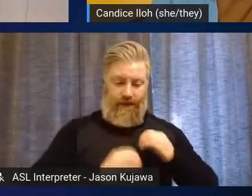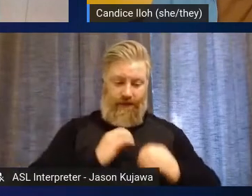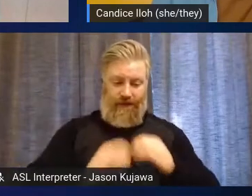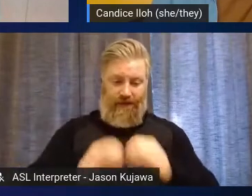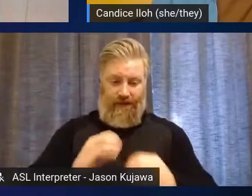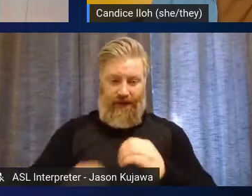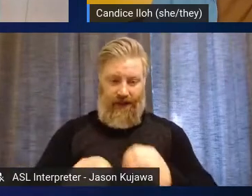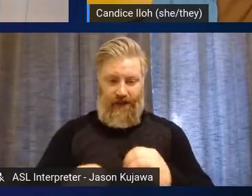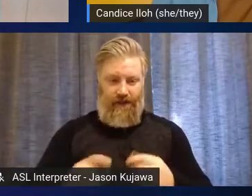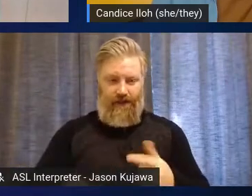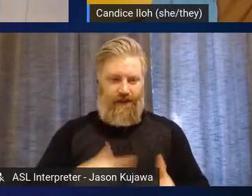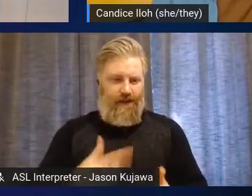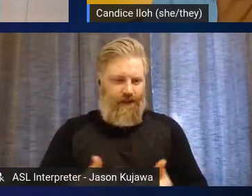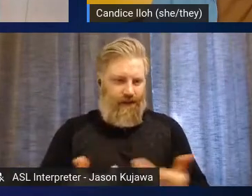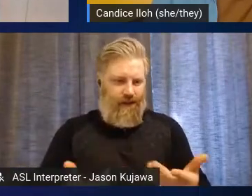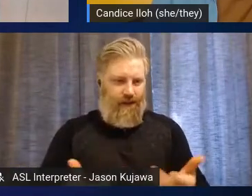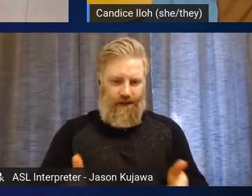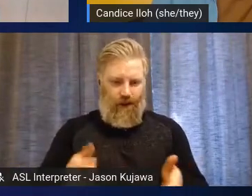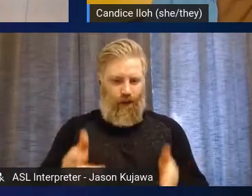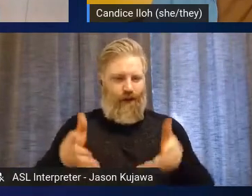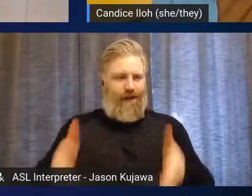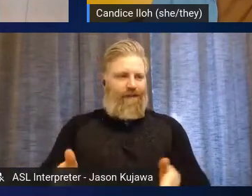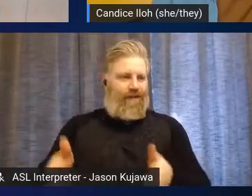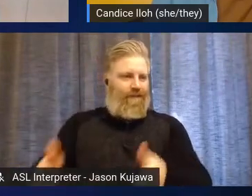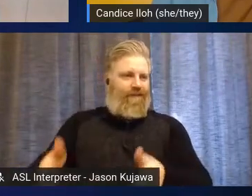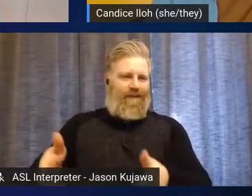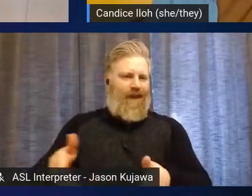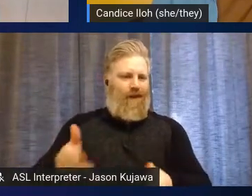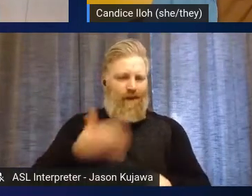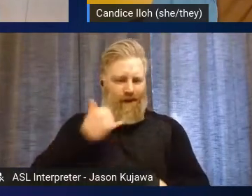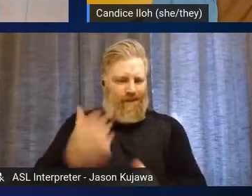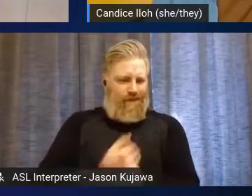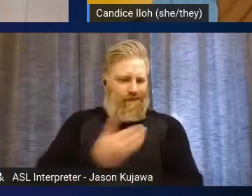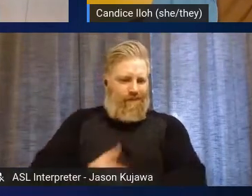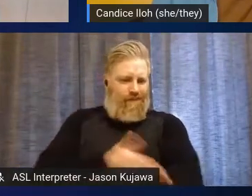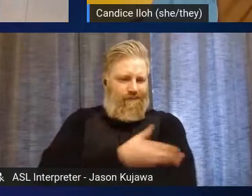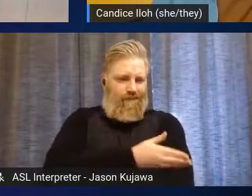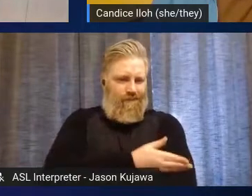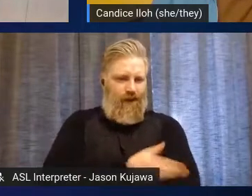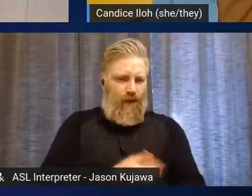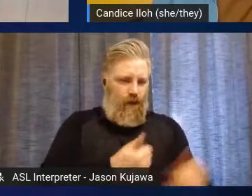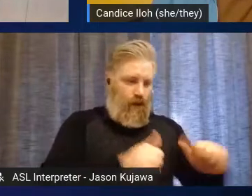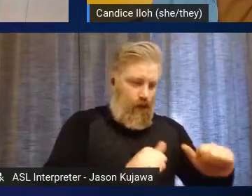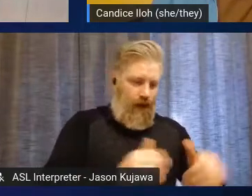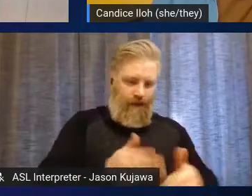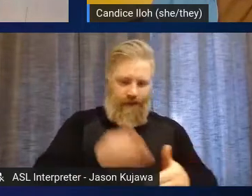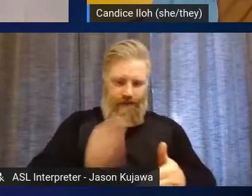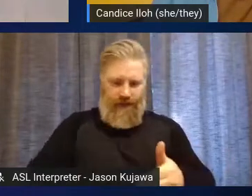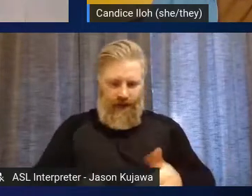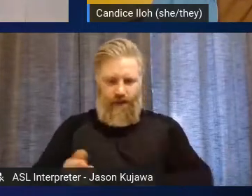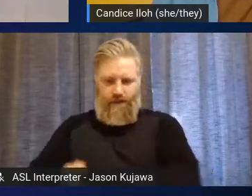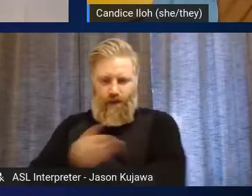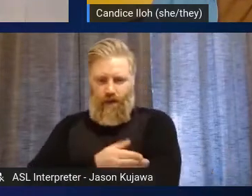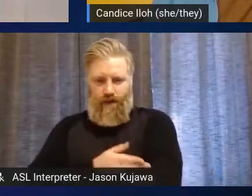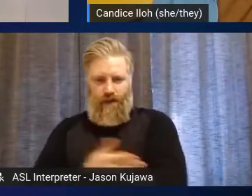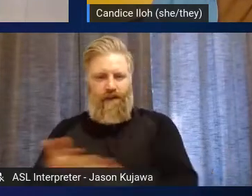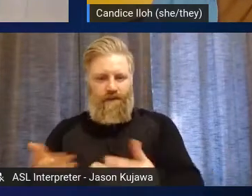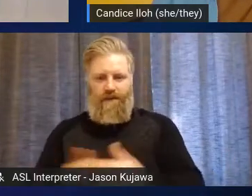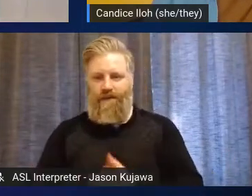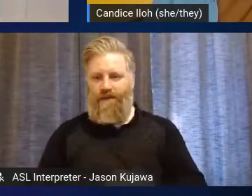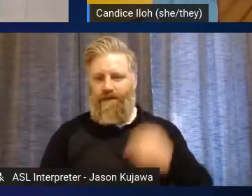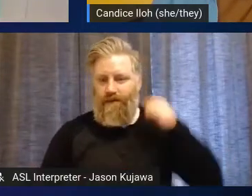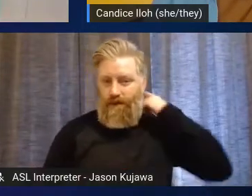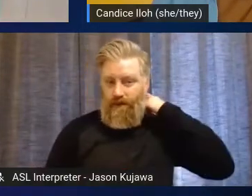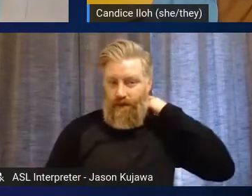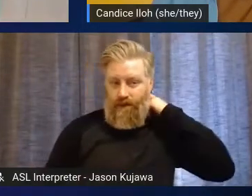better. You know what I mean? You're leaving something on the table. So try it out, finish it, make it better. Also, as a new